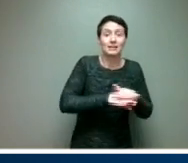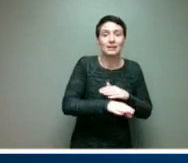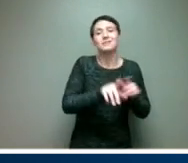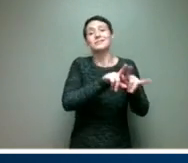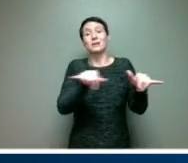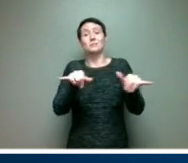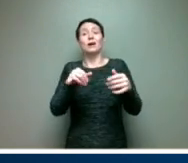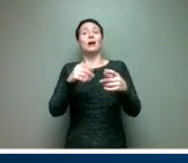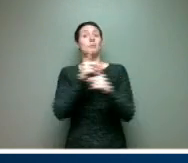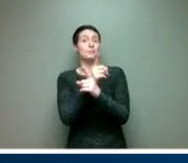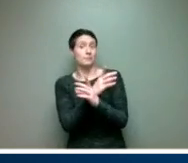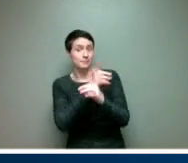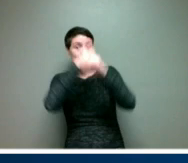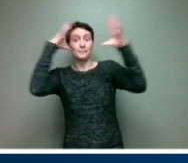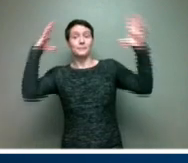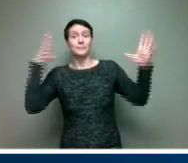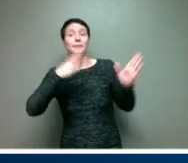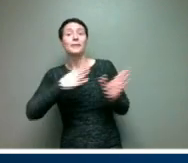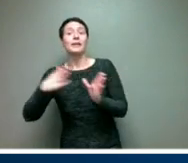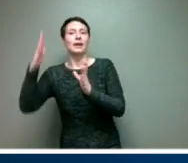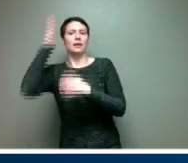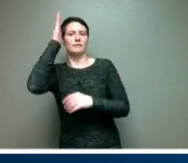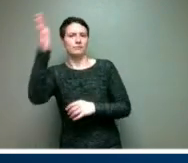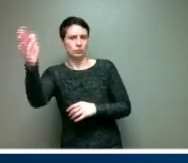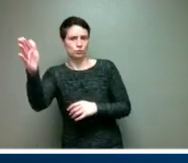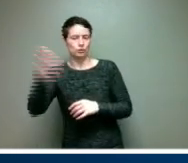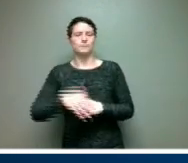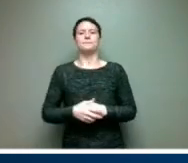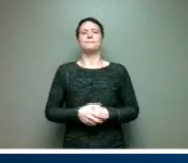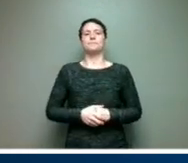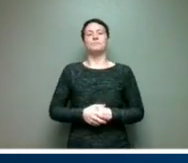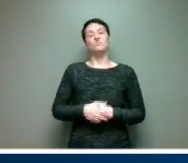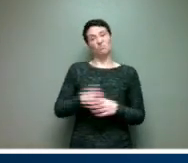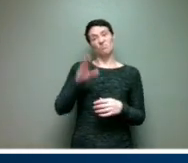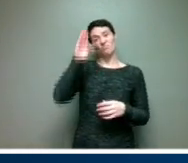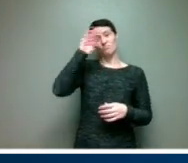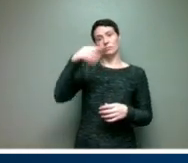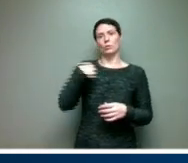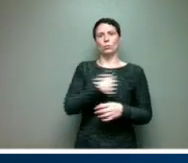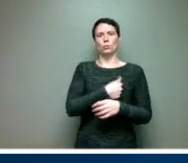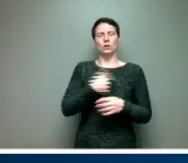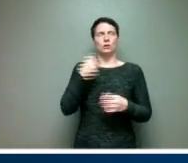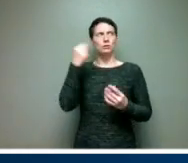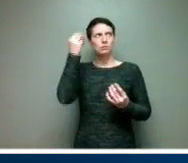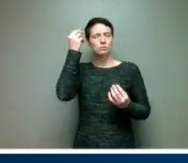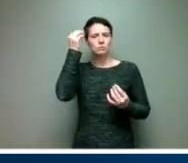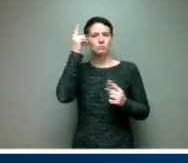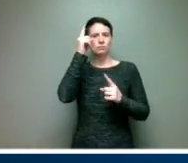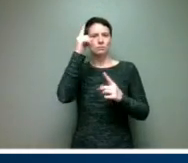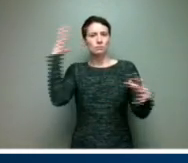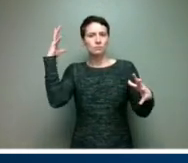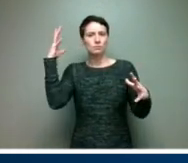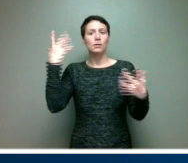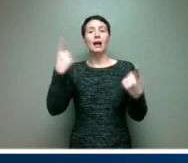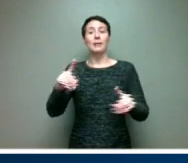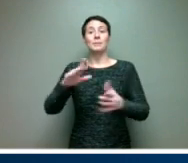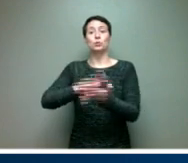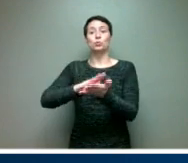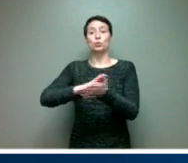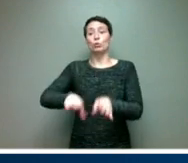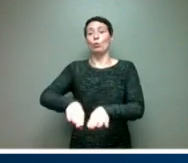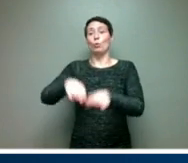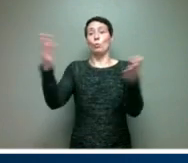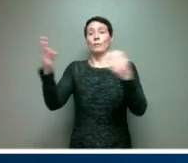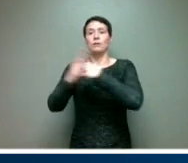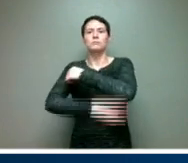picture, right? So when we think about when schools open in the fall and learning in the future, what would that look like